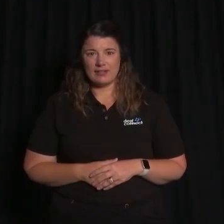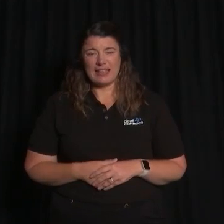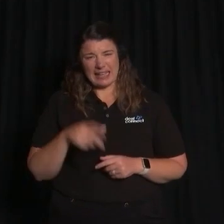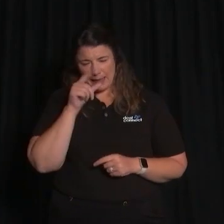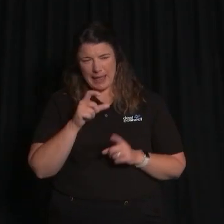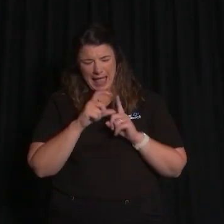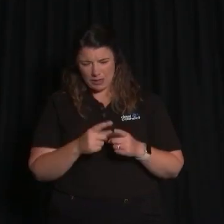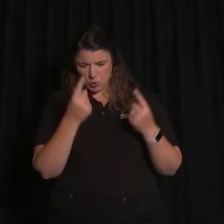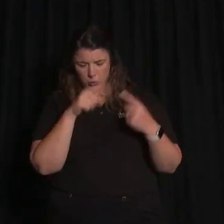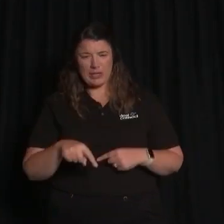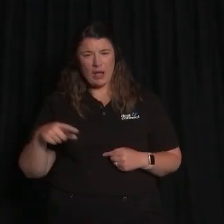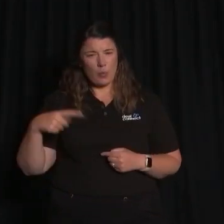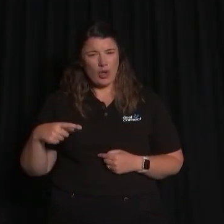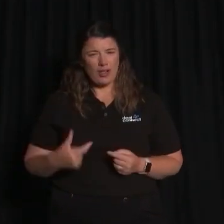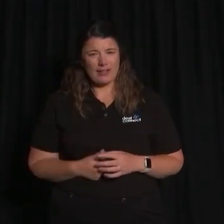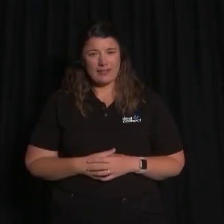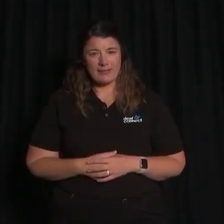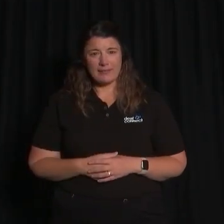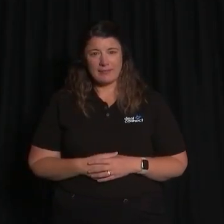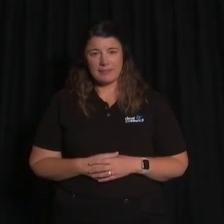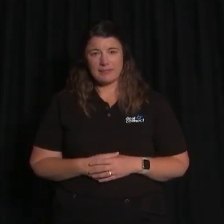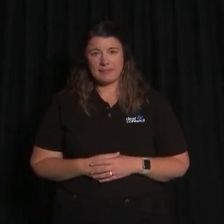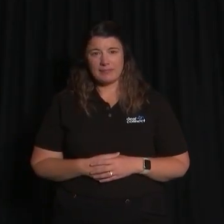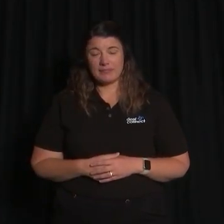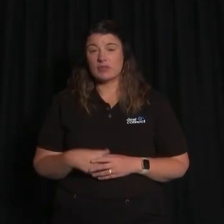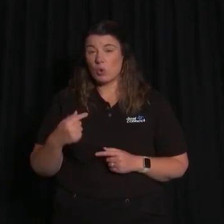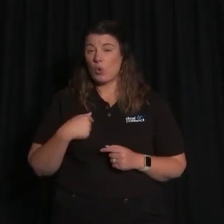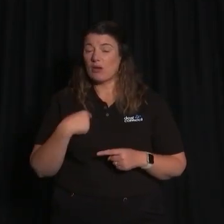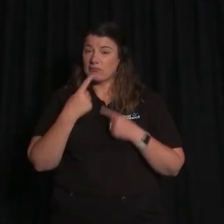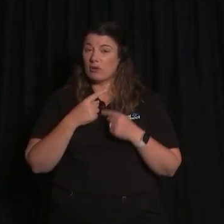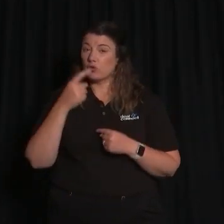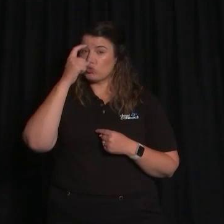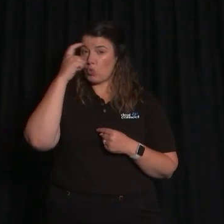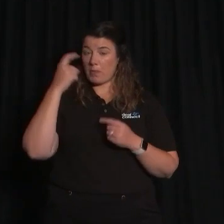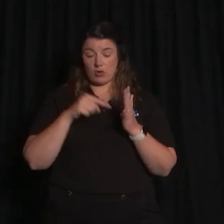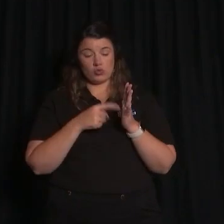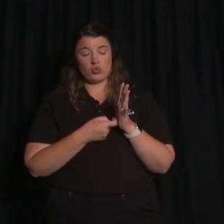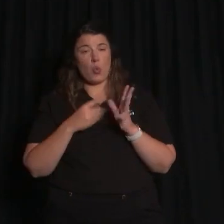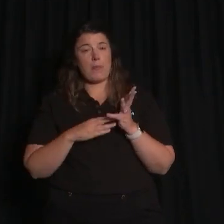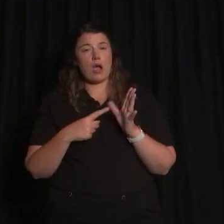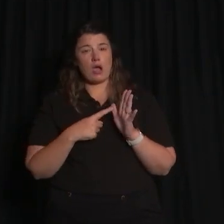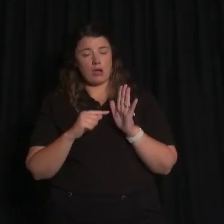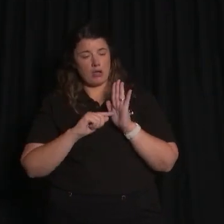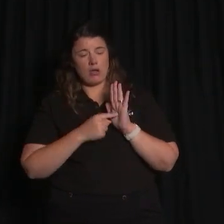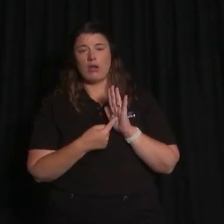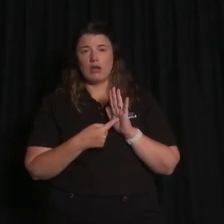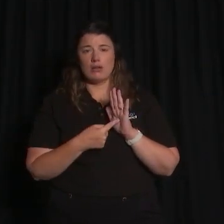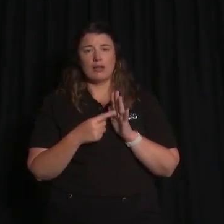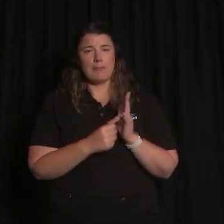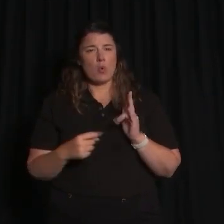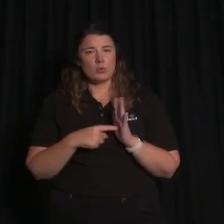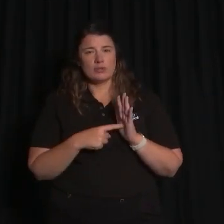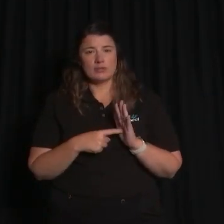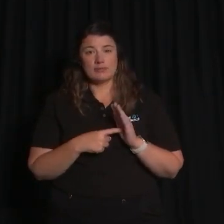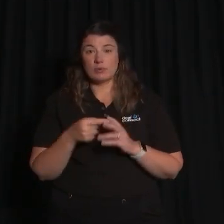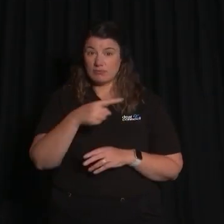unpack. I've put trauma at the centre of this. First, what is this image? Some of you who